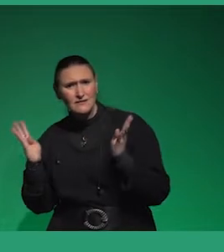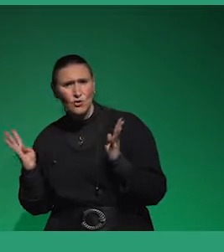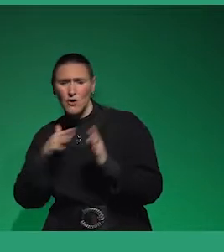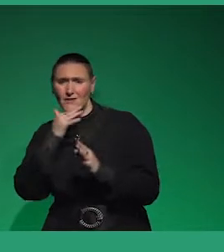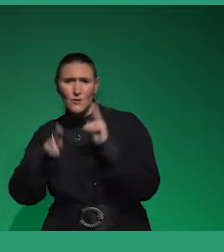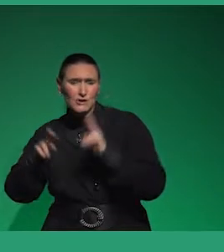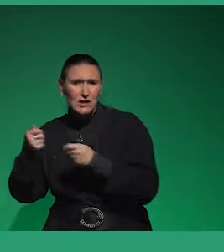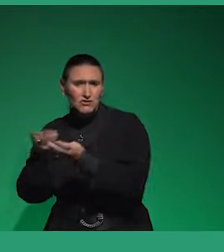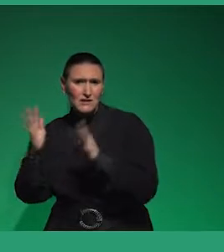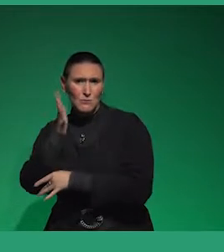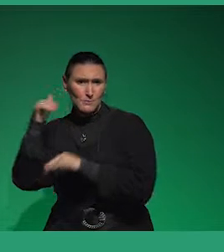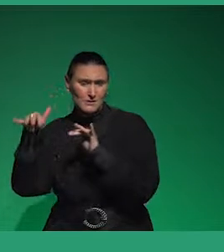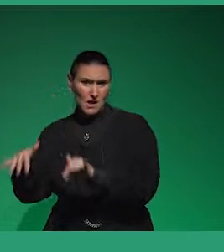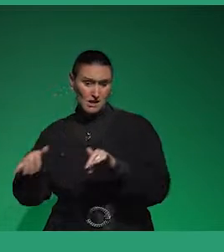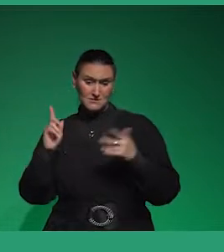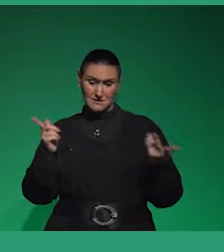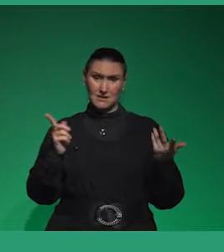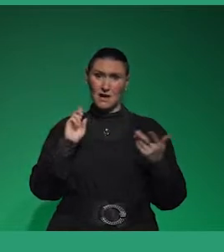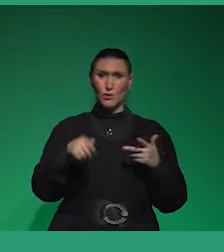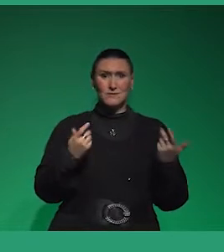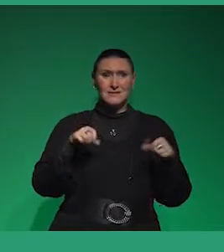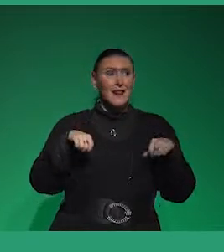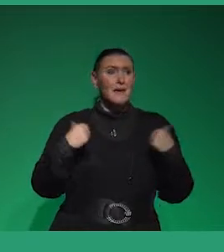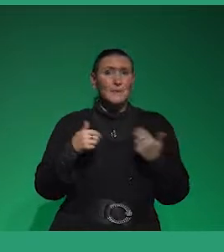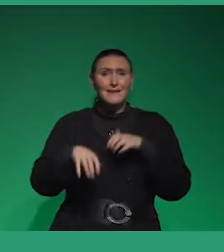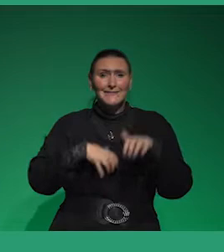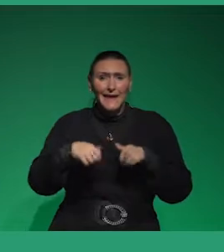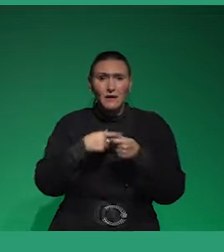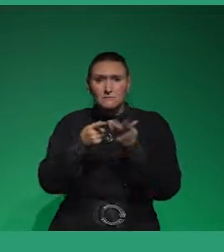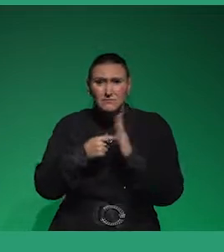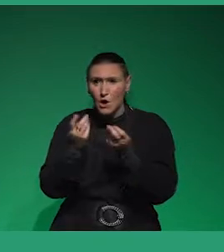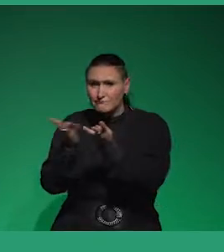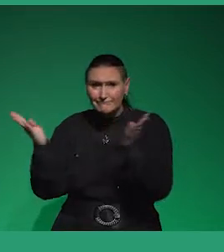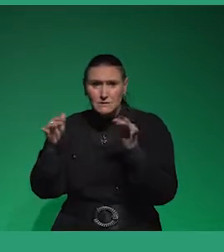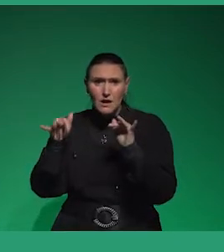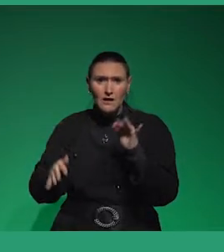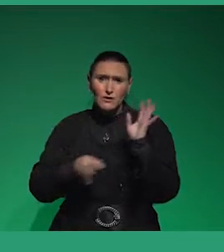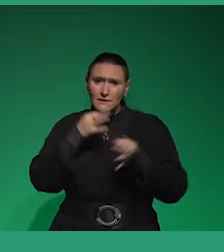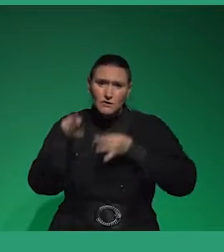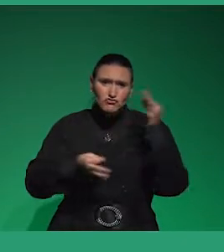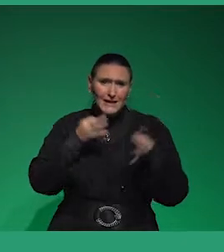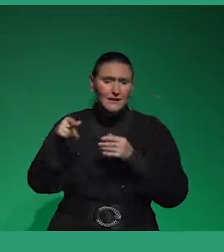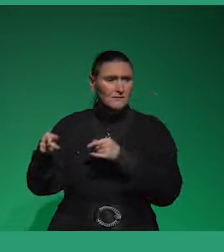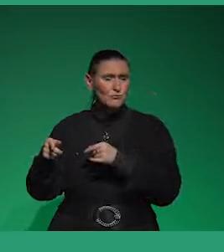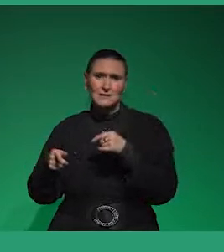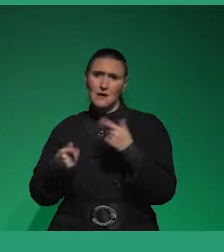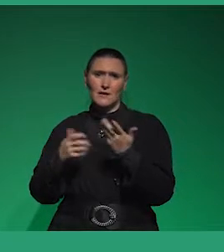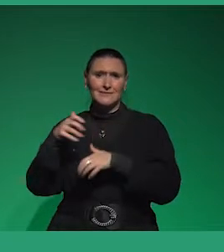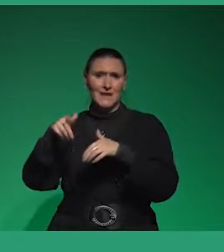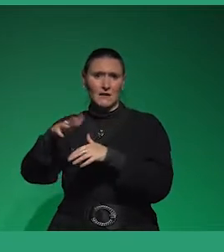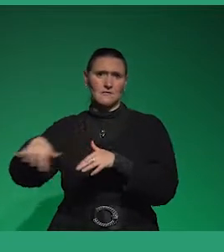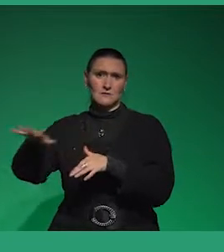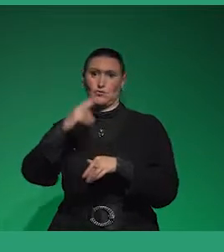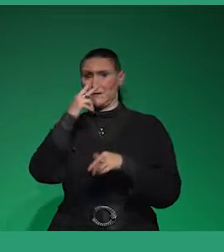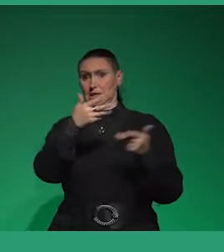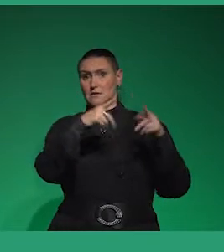about the wildlife that we find there, they're home of iconic species that you see here pictured,